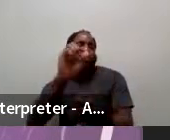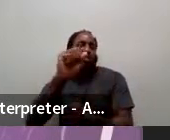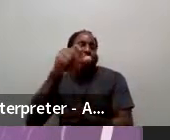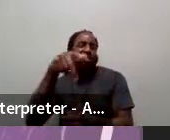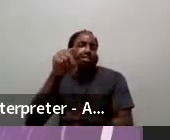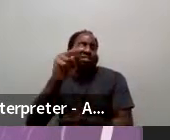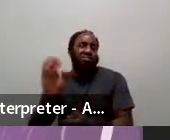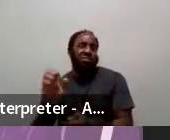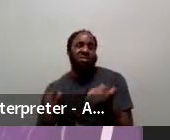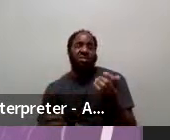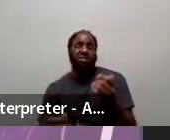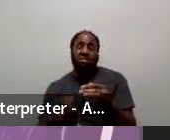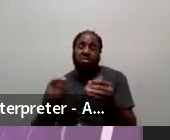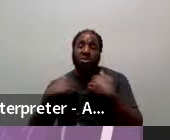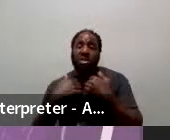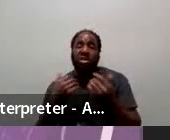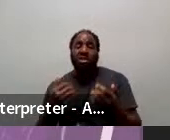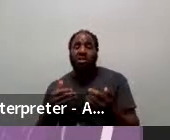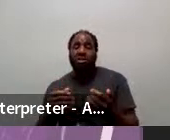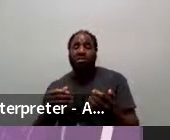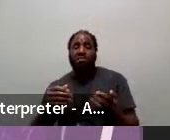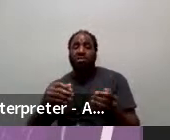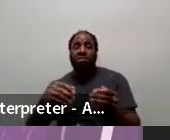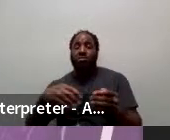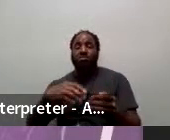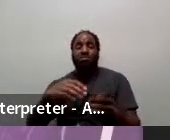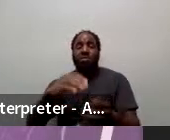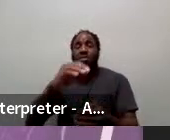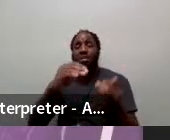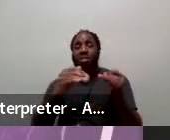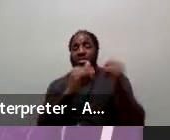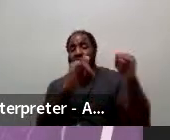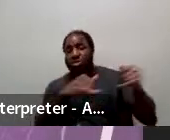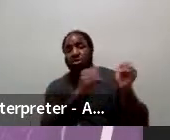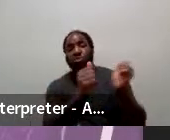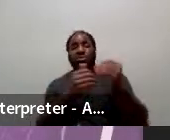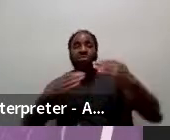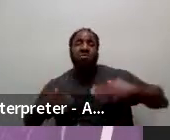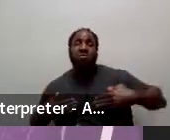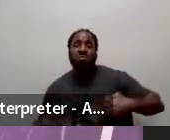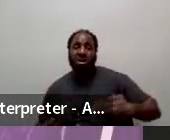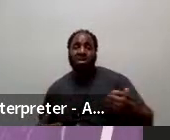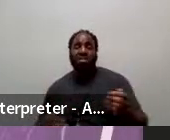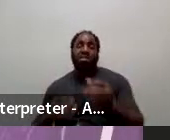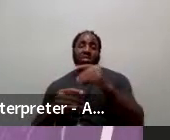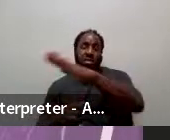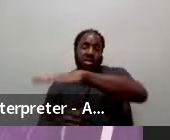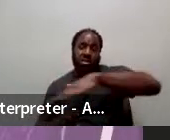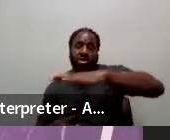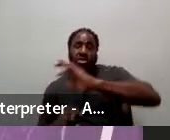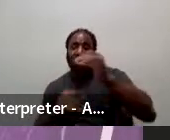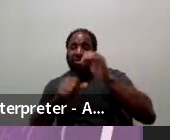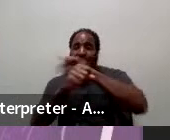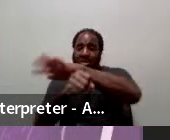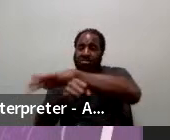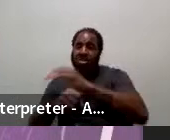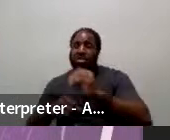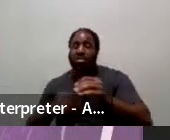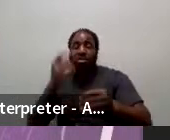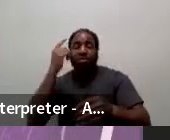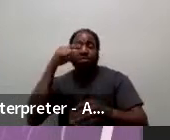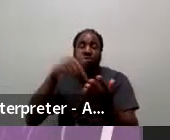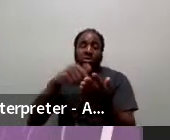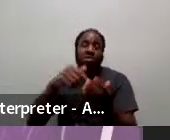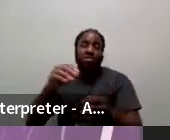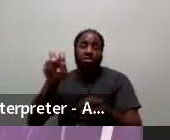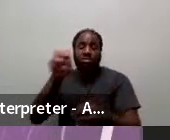housing crisis demands a rezoning with body. The radius of impact for this